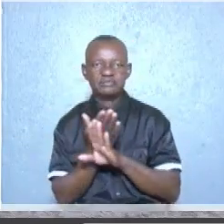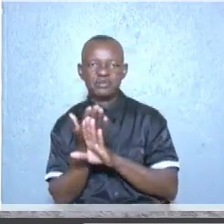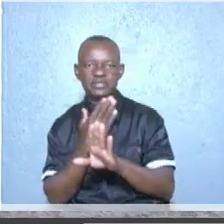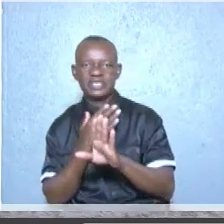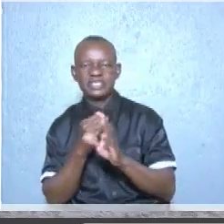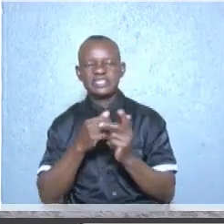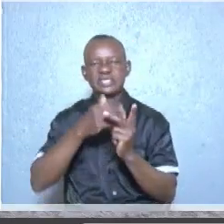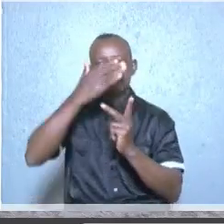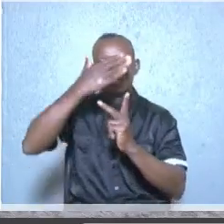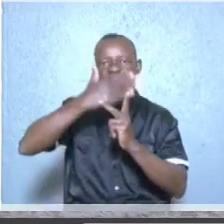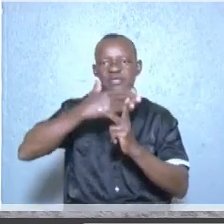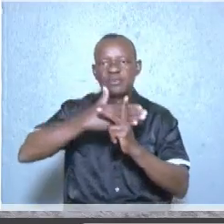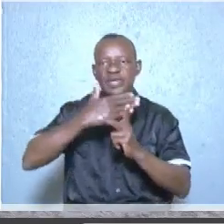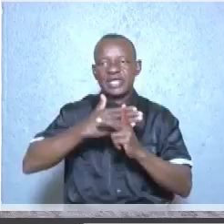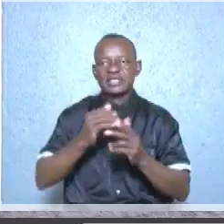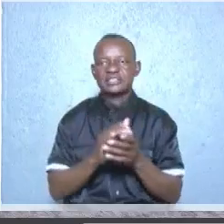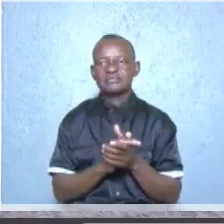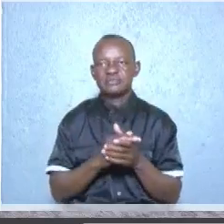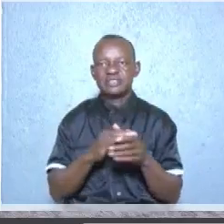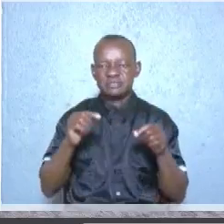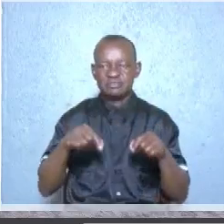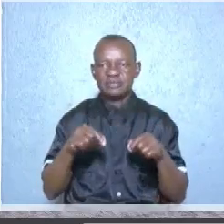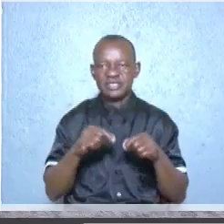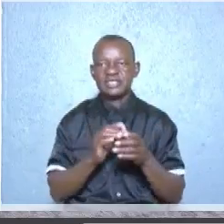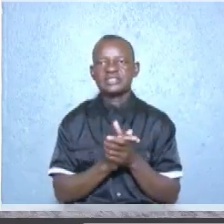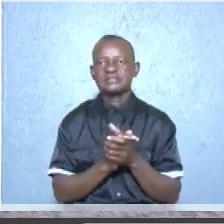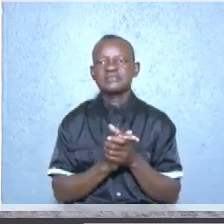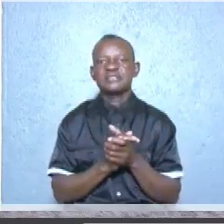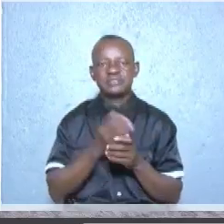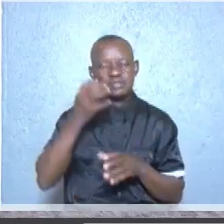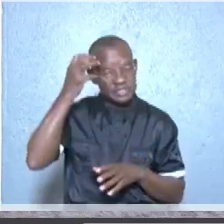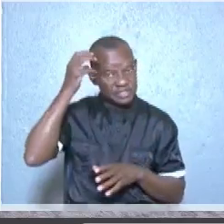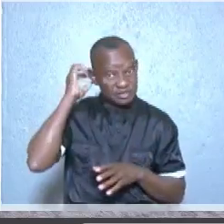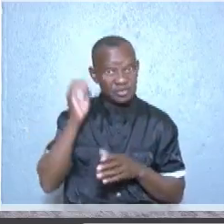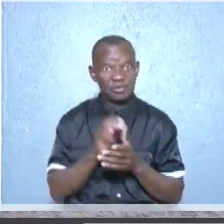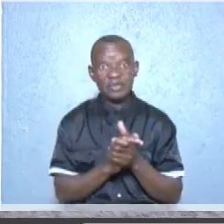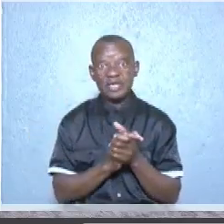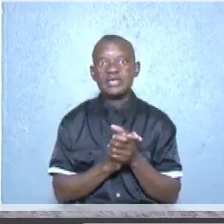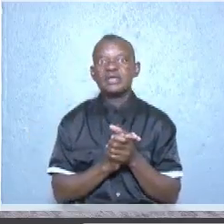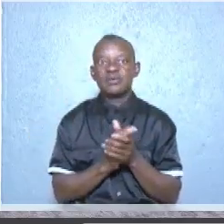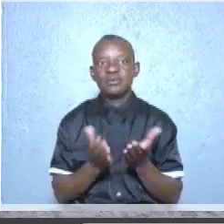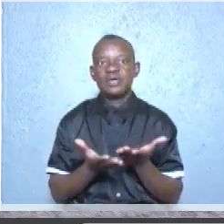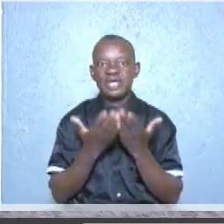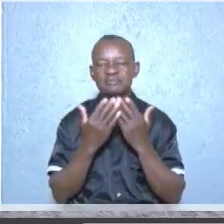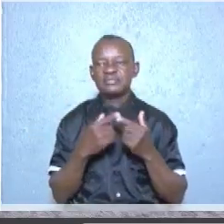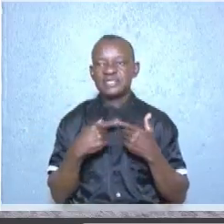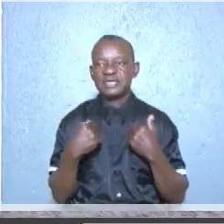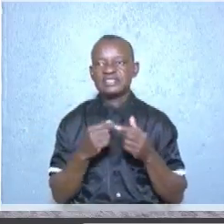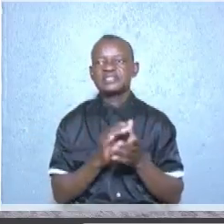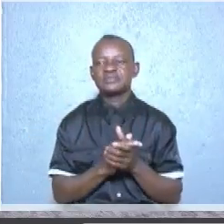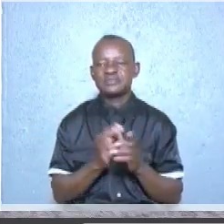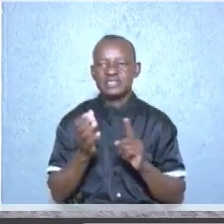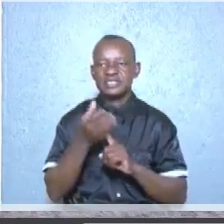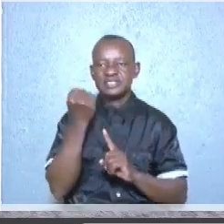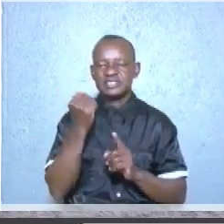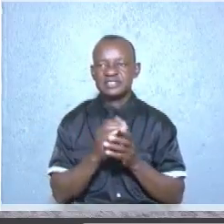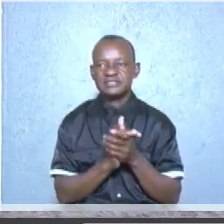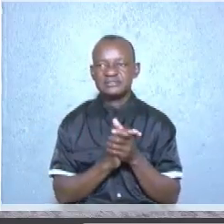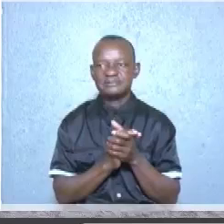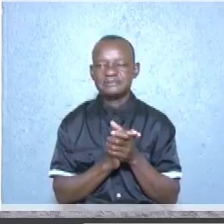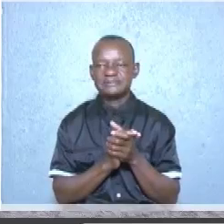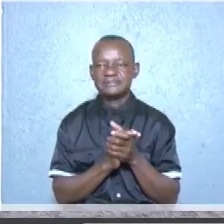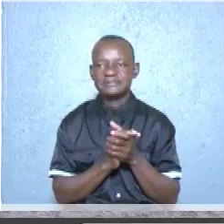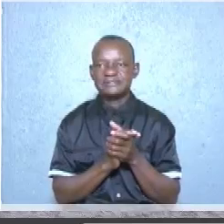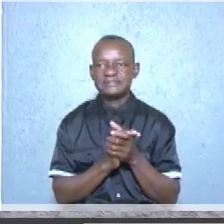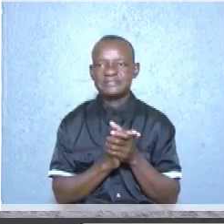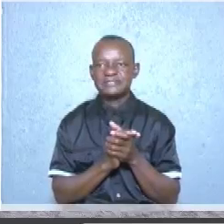legacy, that he has made it possible for us. And I think finally, one of the things I really wanted to touch on, and I know you've had some personal experiences